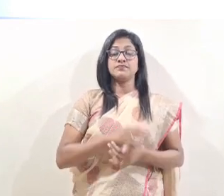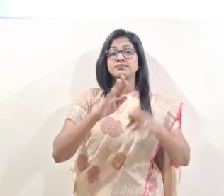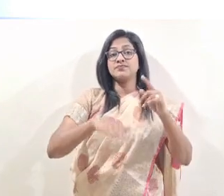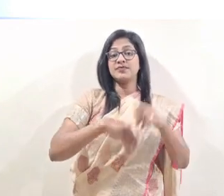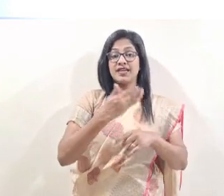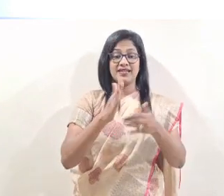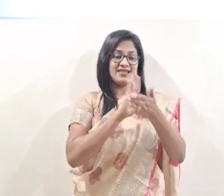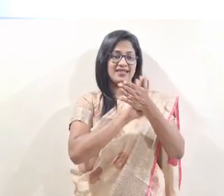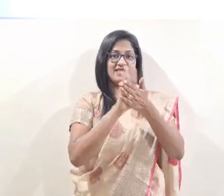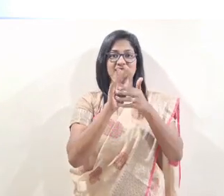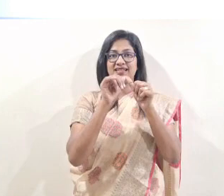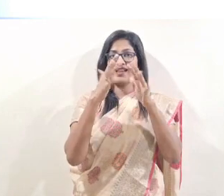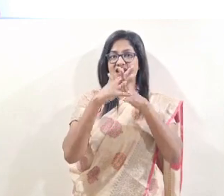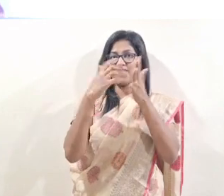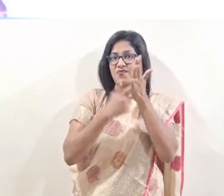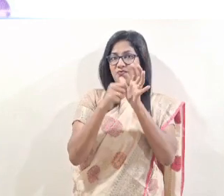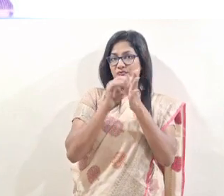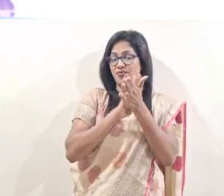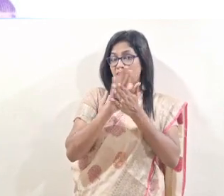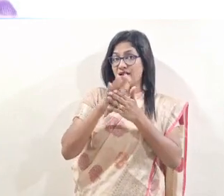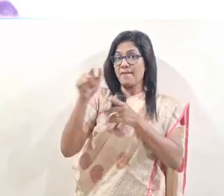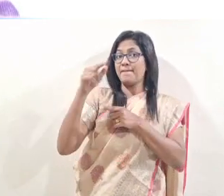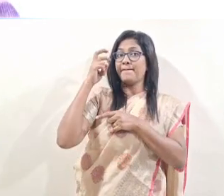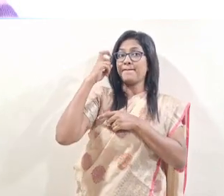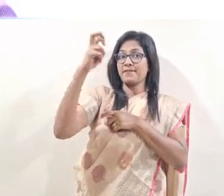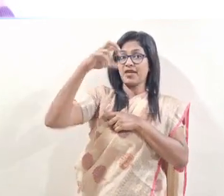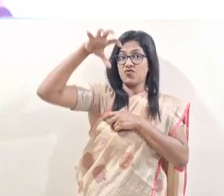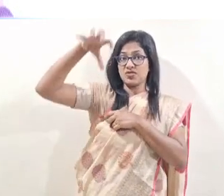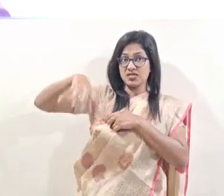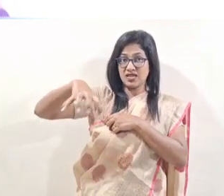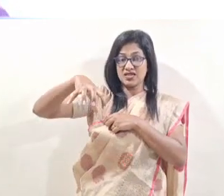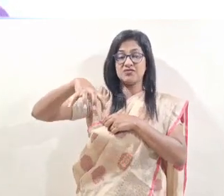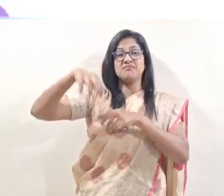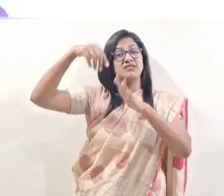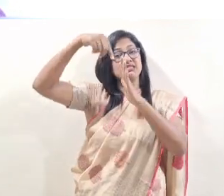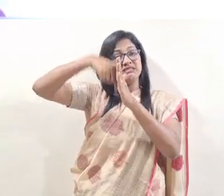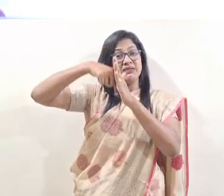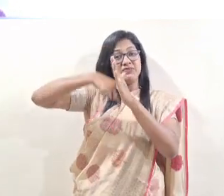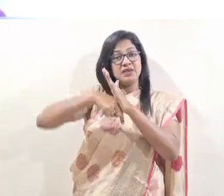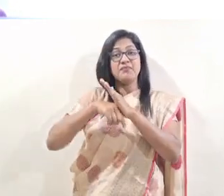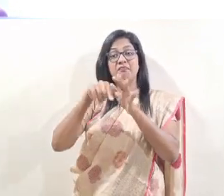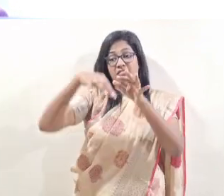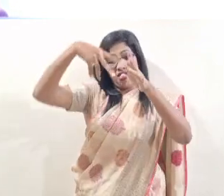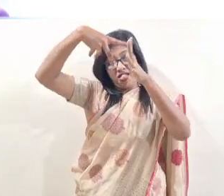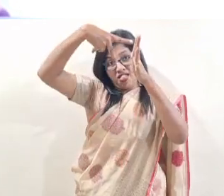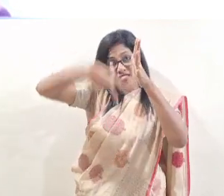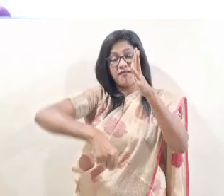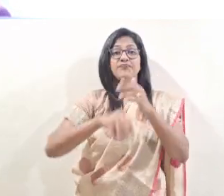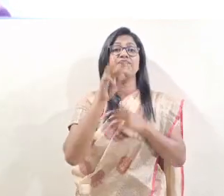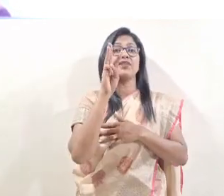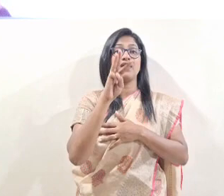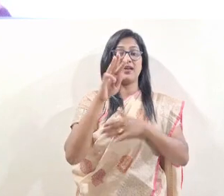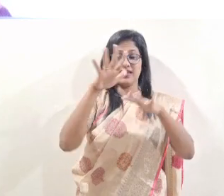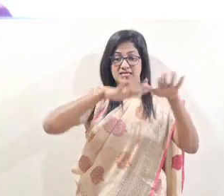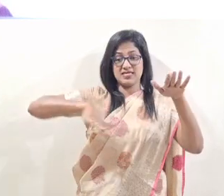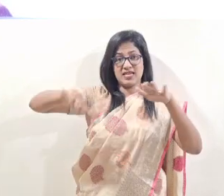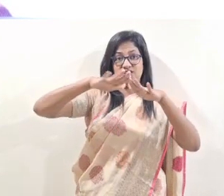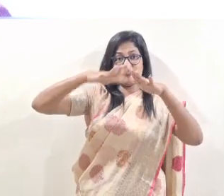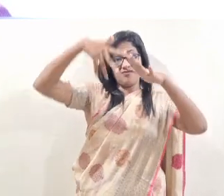Then the Howrah metro station is the deepest metro station in India at about 33 meters